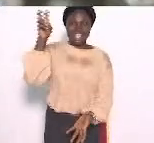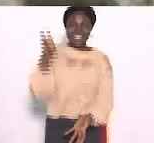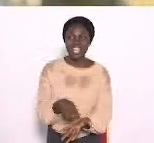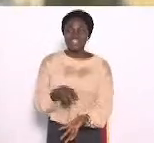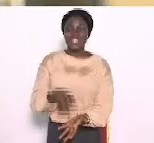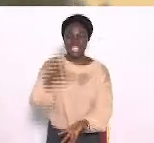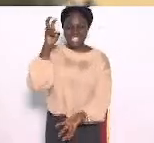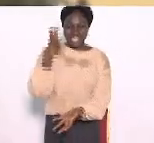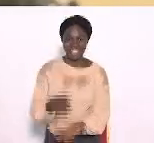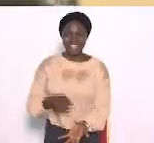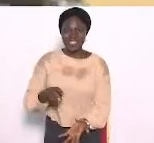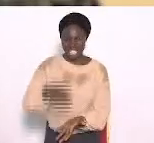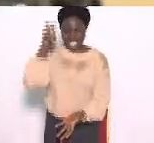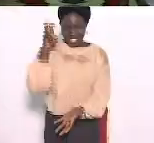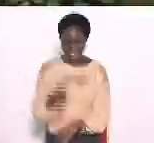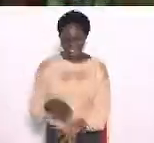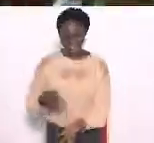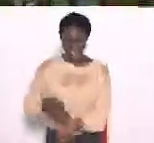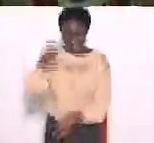j